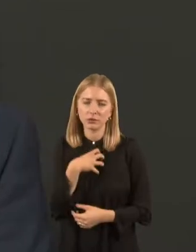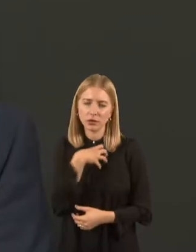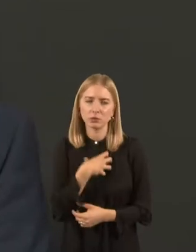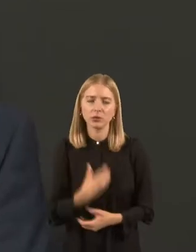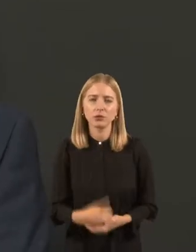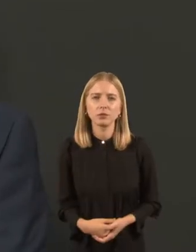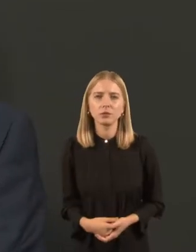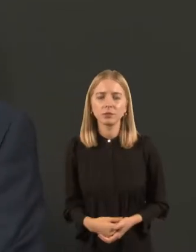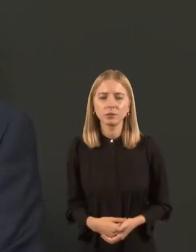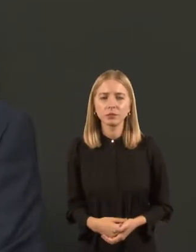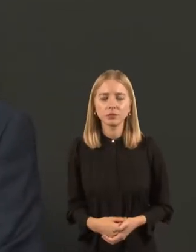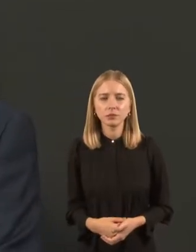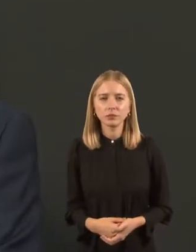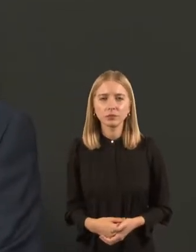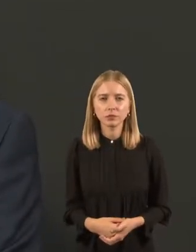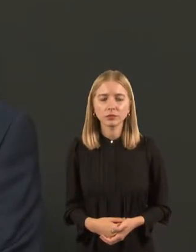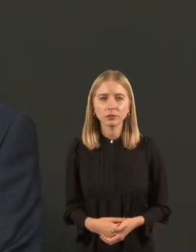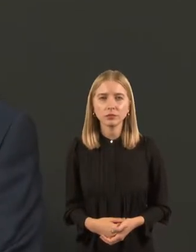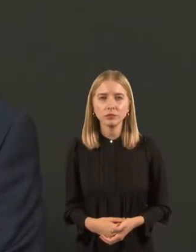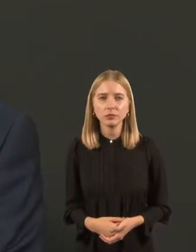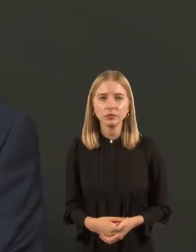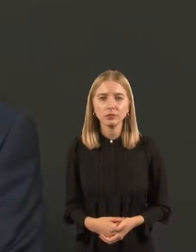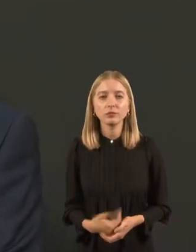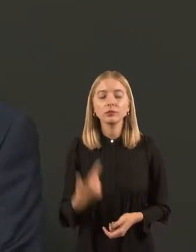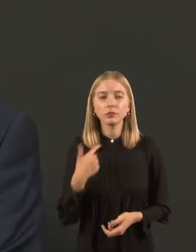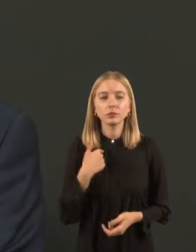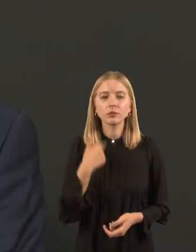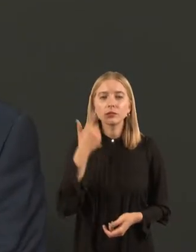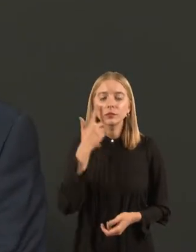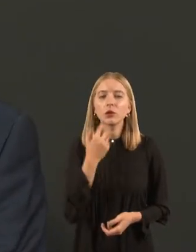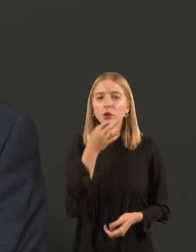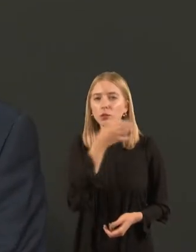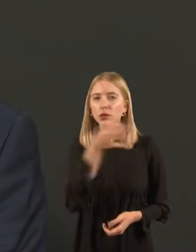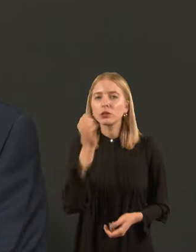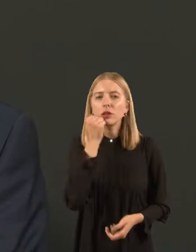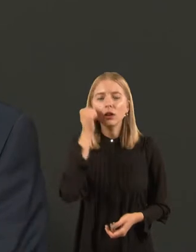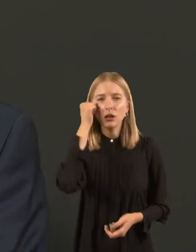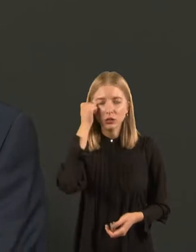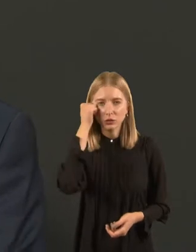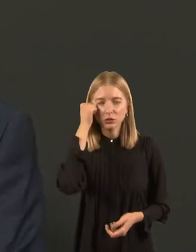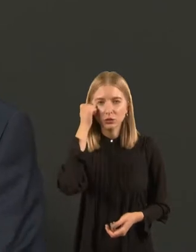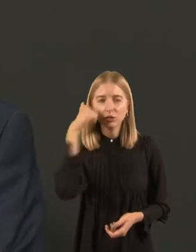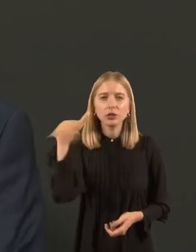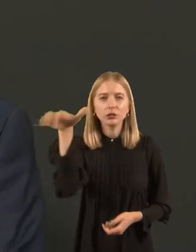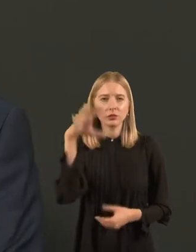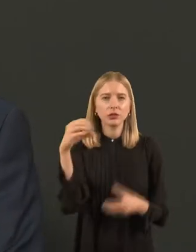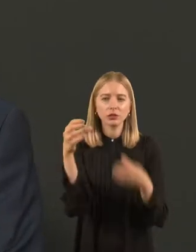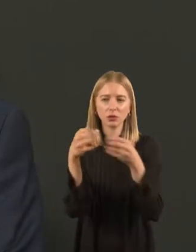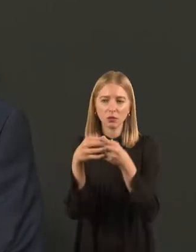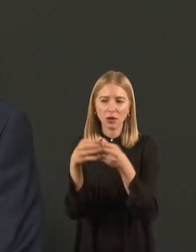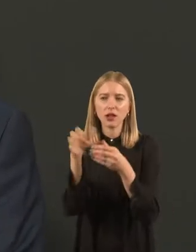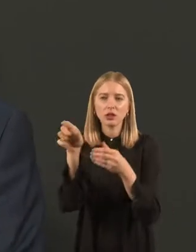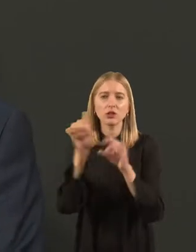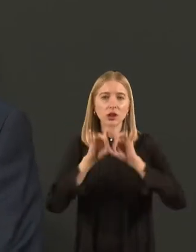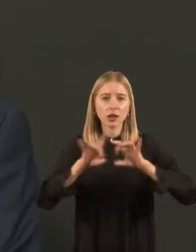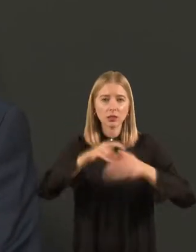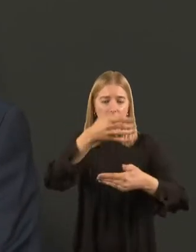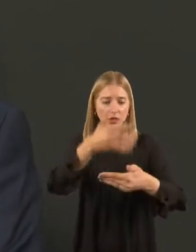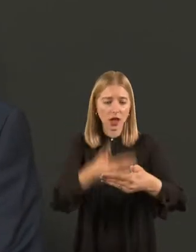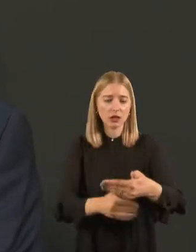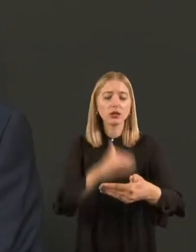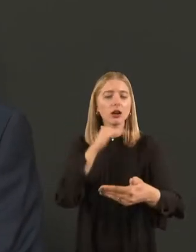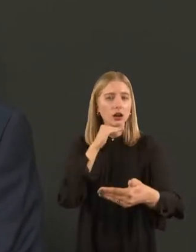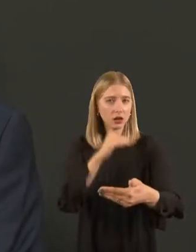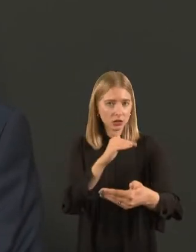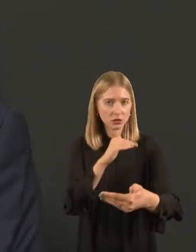what would be the one solution that would help to solve everything, so I would say that this is education. And